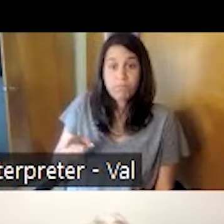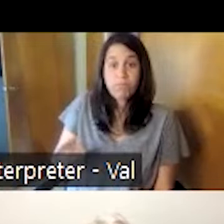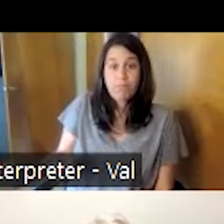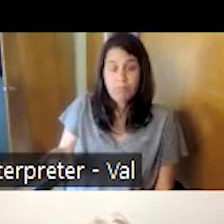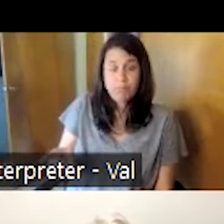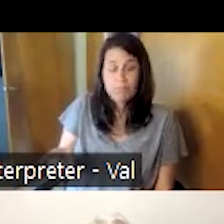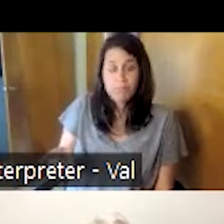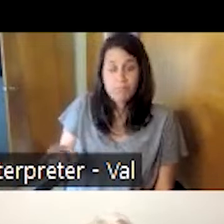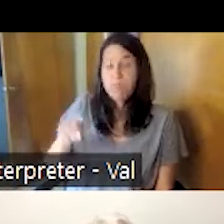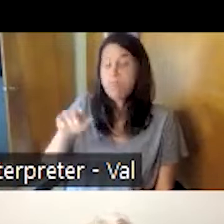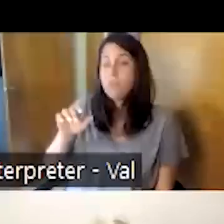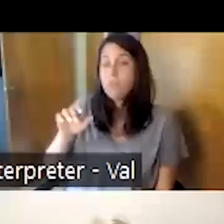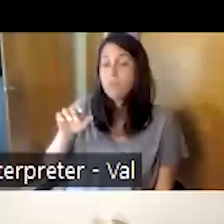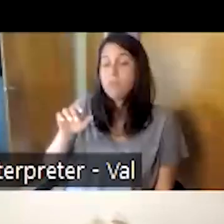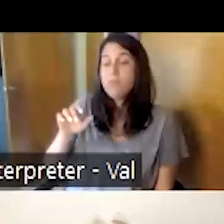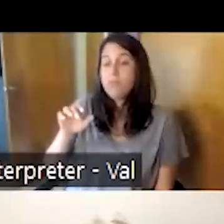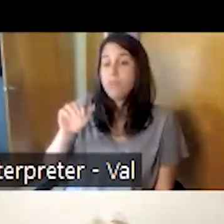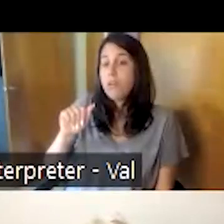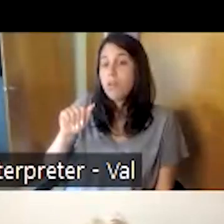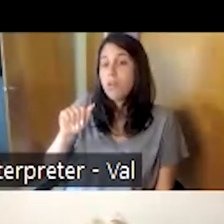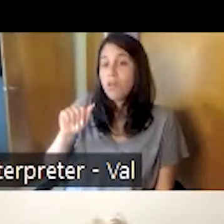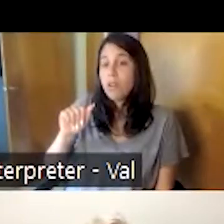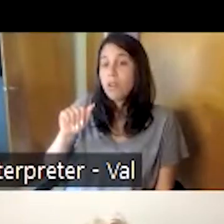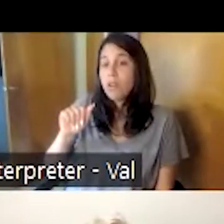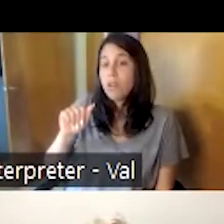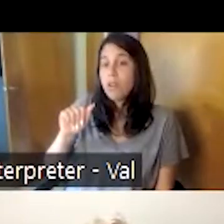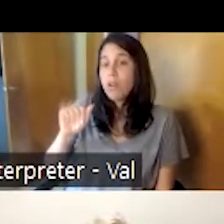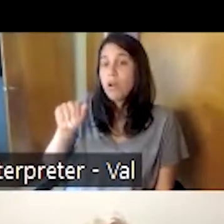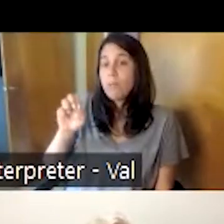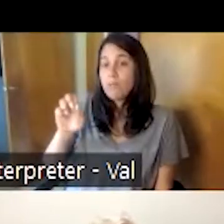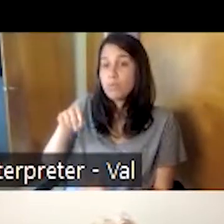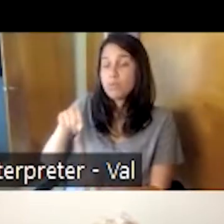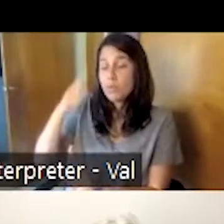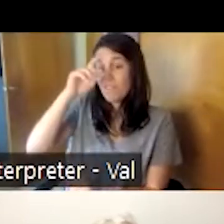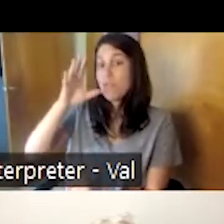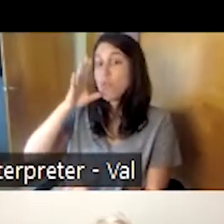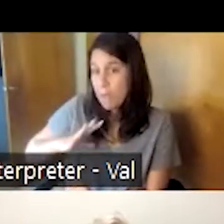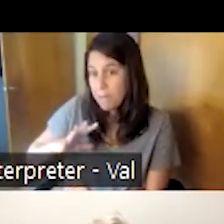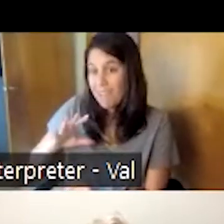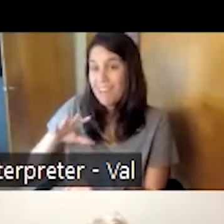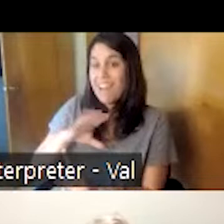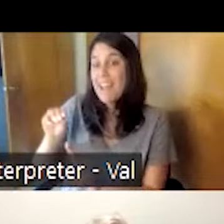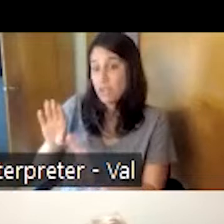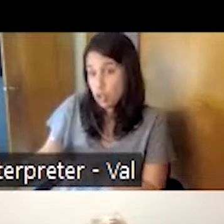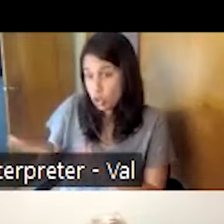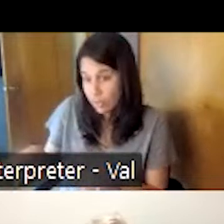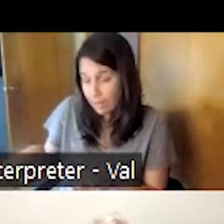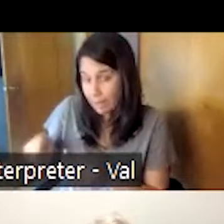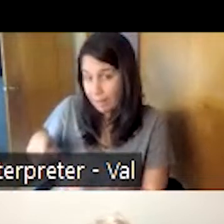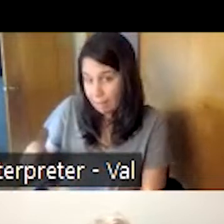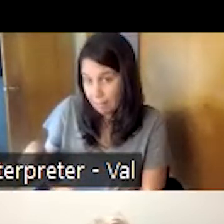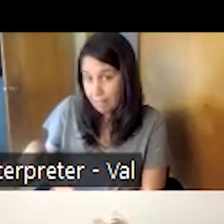women. Among the in childhood among women, and even higher in adulthood among